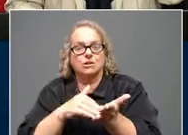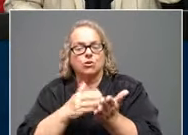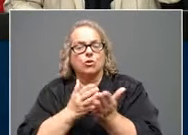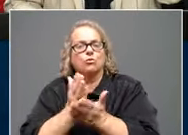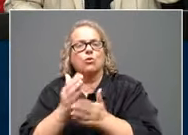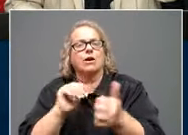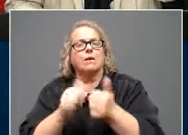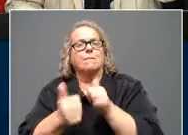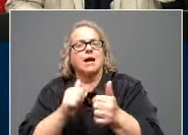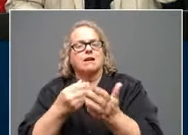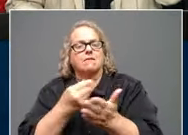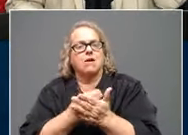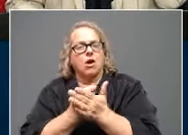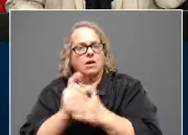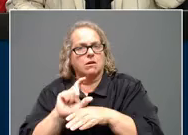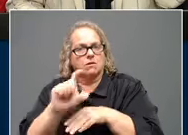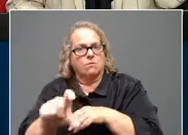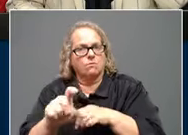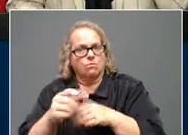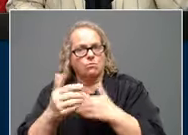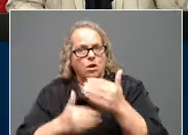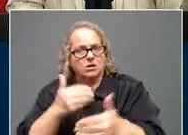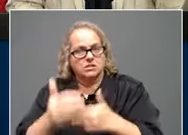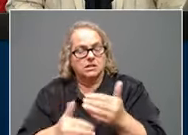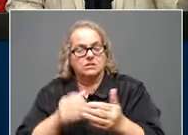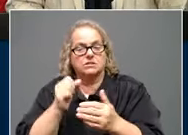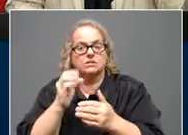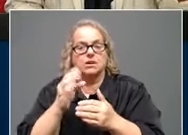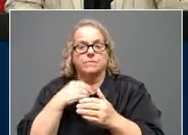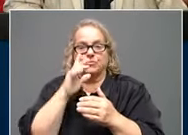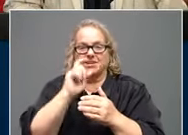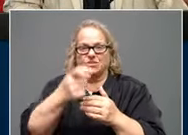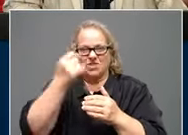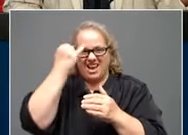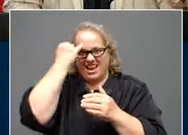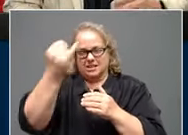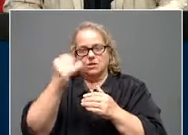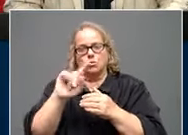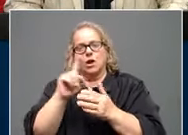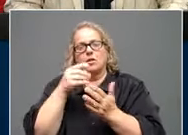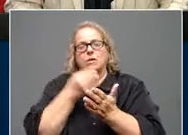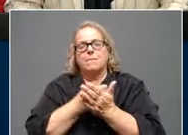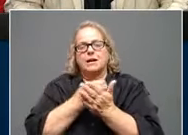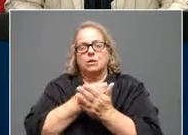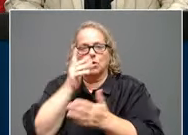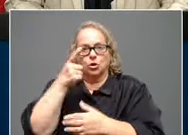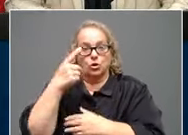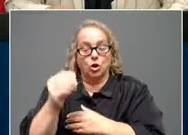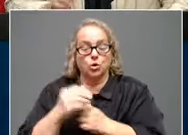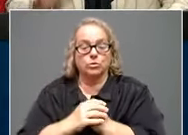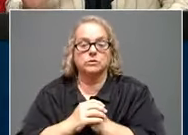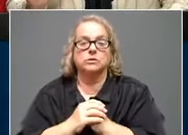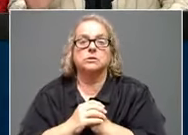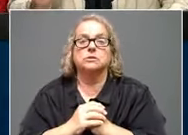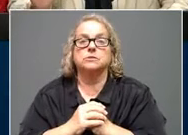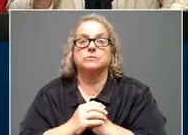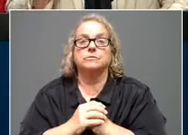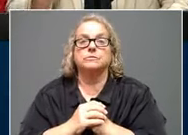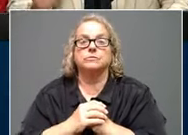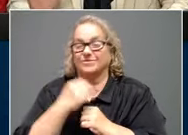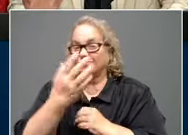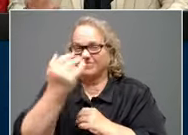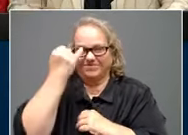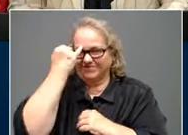process. And I'm gonna give you an idea of where these dollars are going. Just to give you an idea of